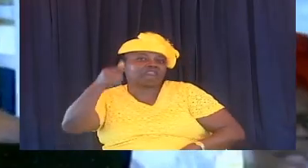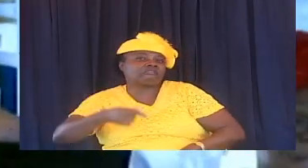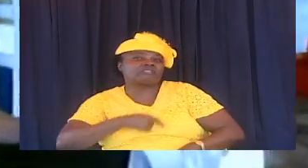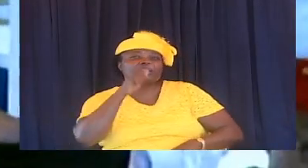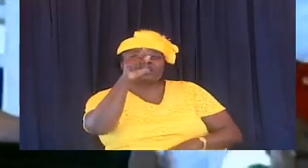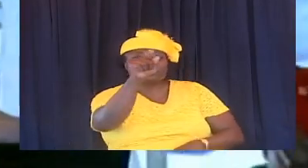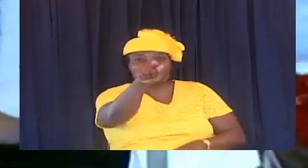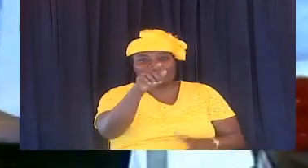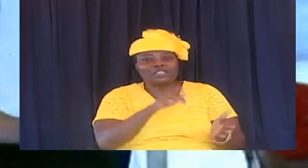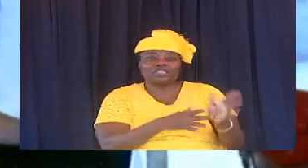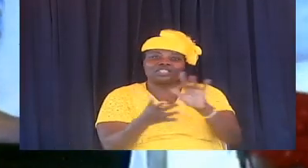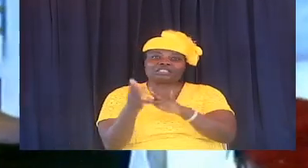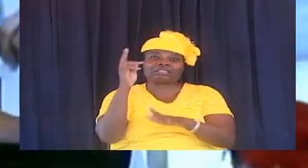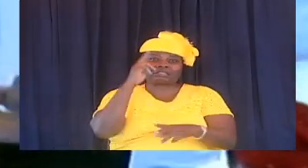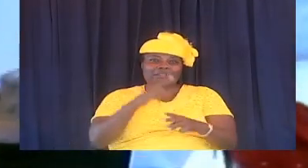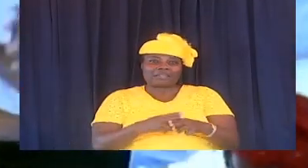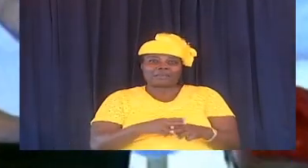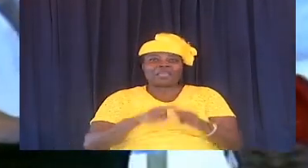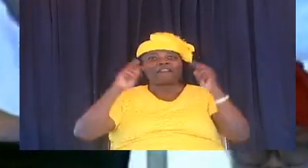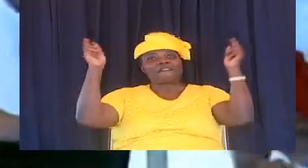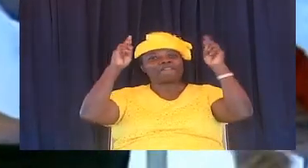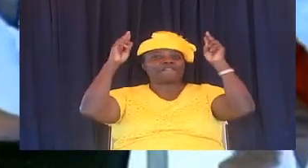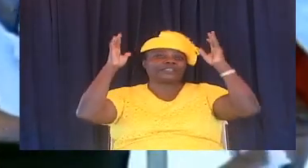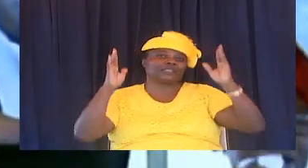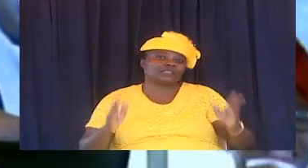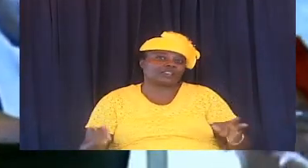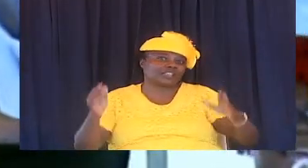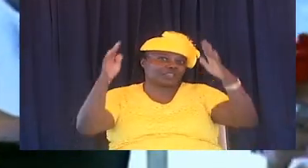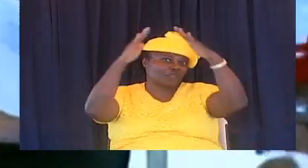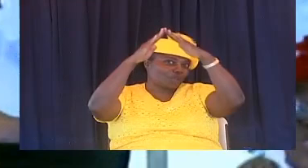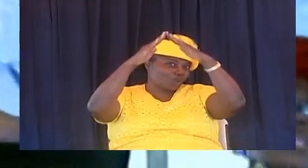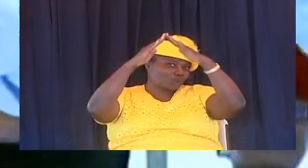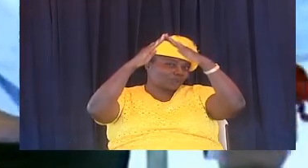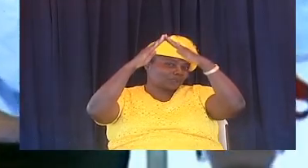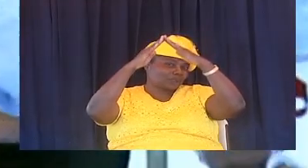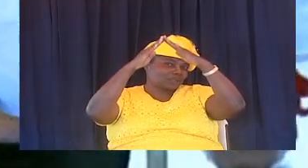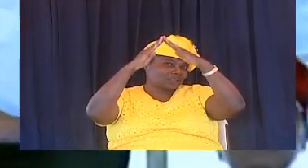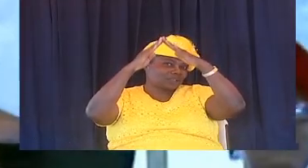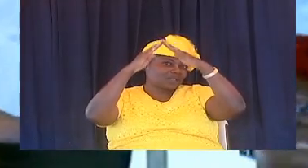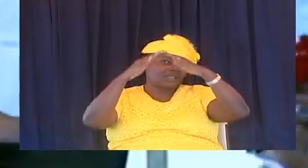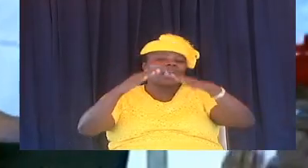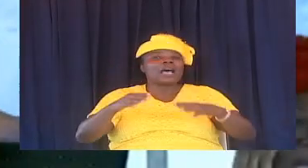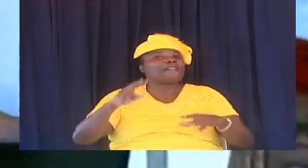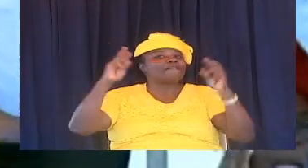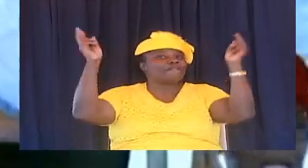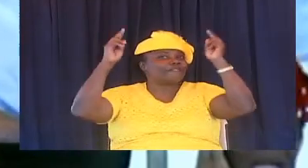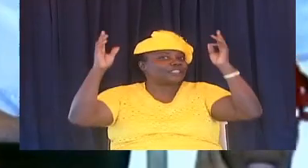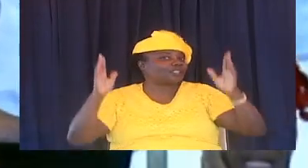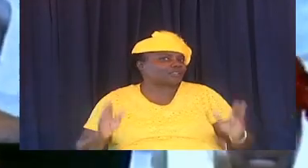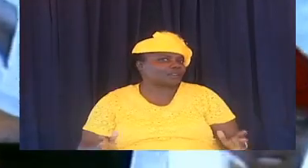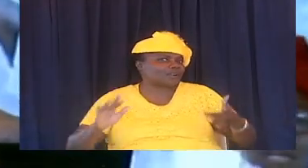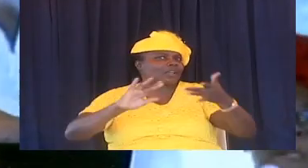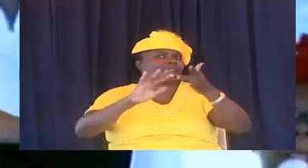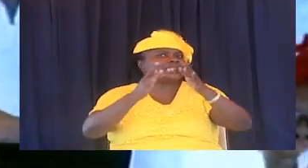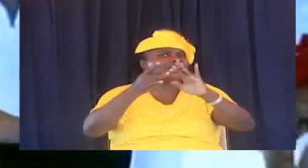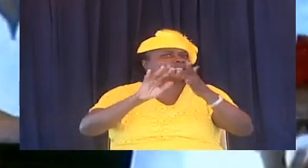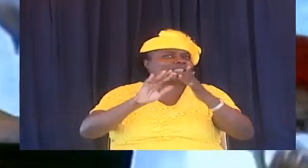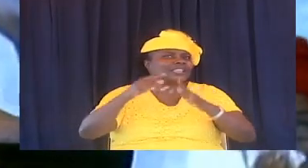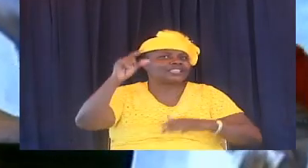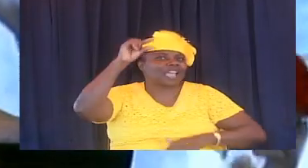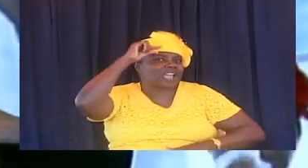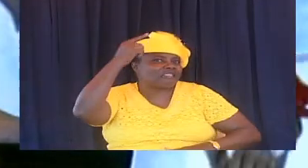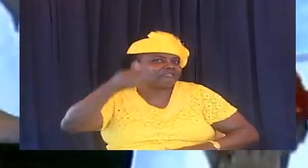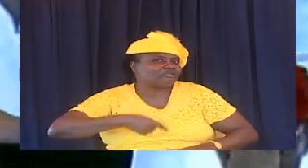in Jesus' name. Then every visitor in the house and every visitor on the web, we greet you. Thank you